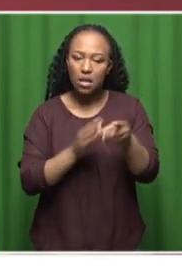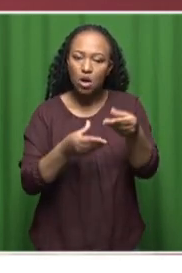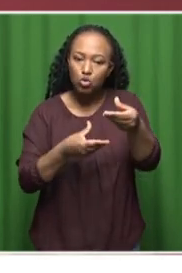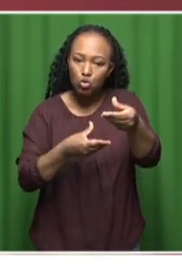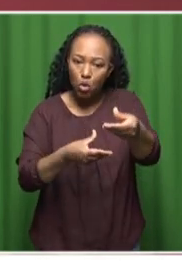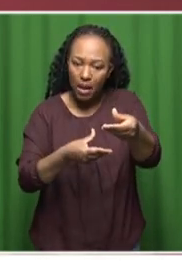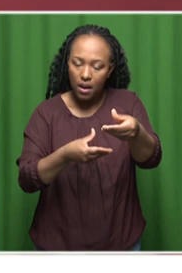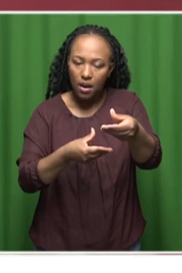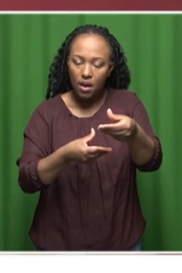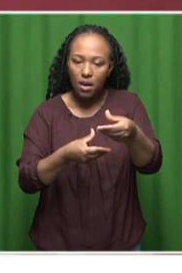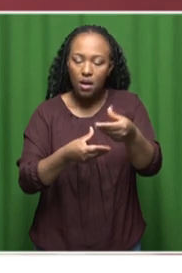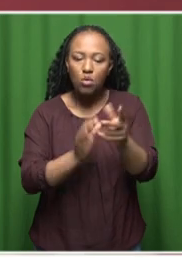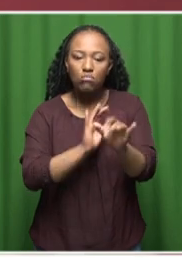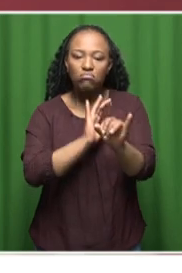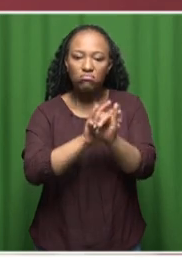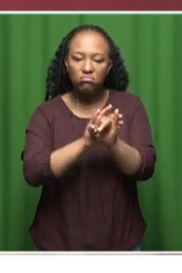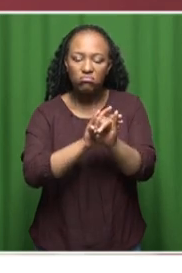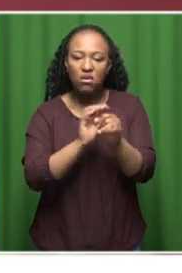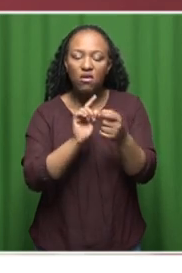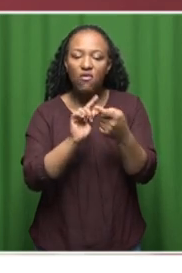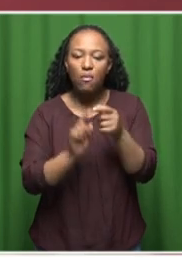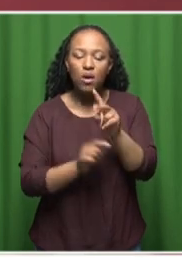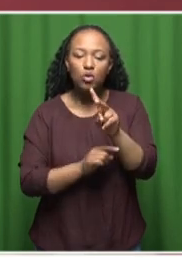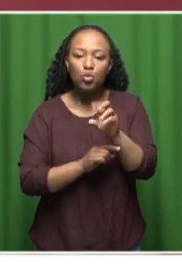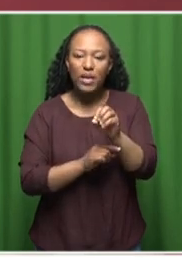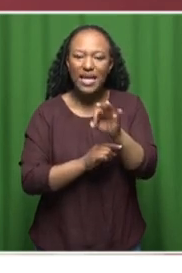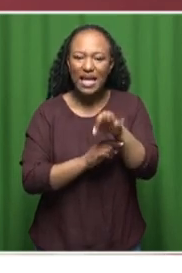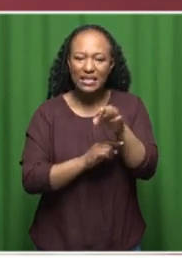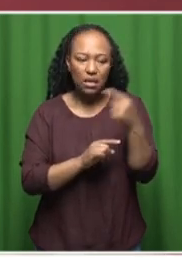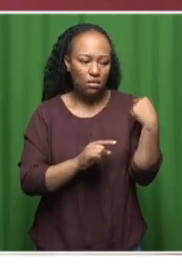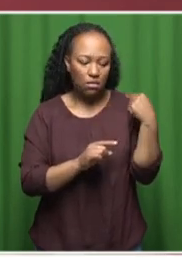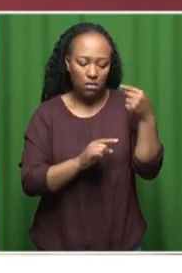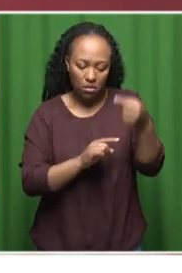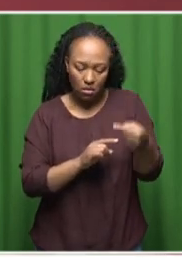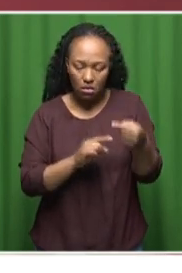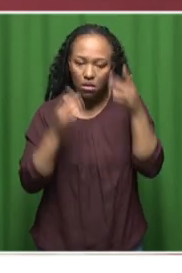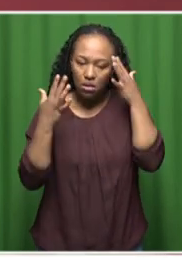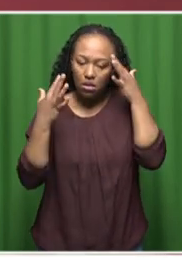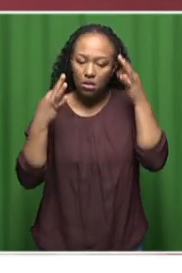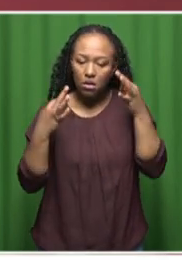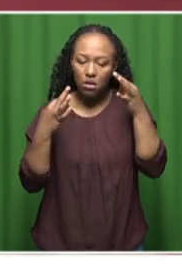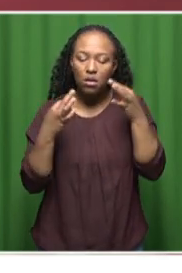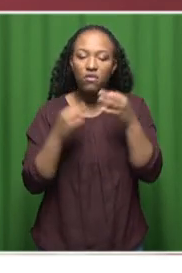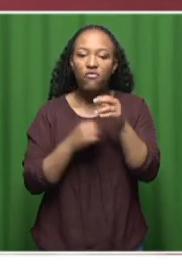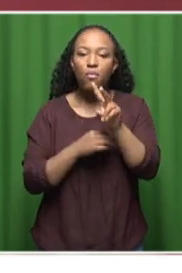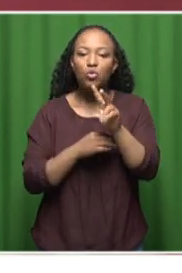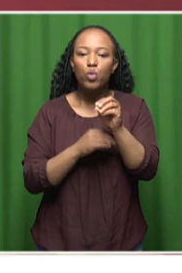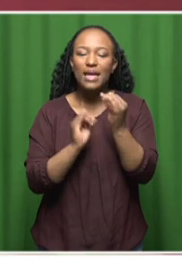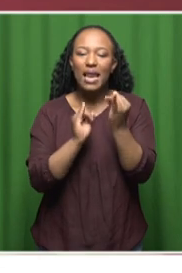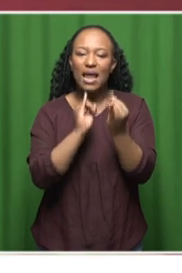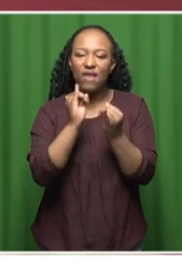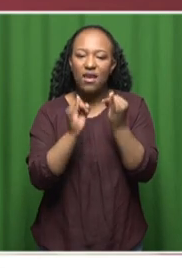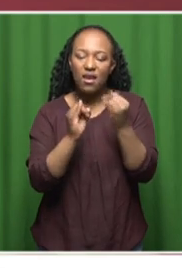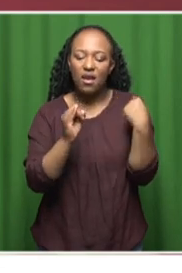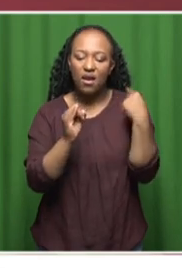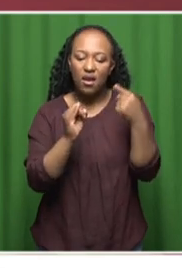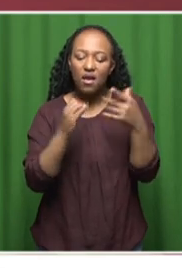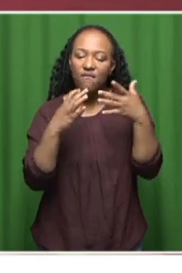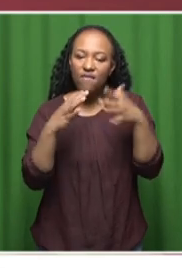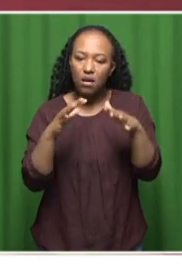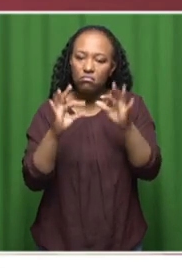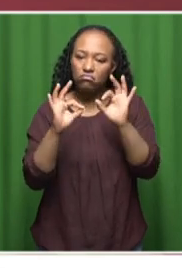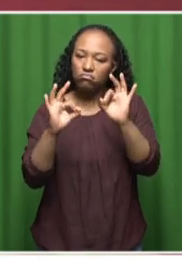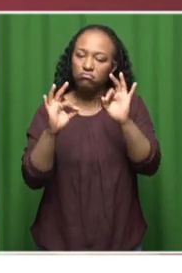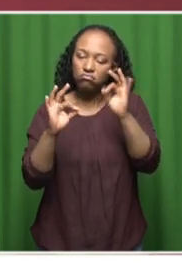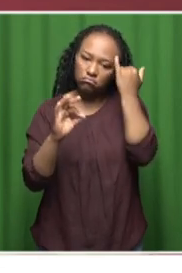that 2013 decision, they go back to 2011 when this was conceptualized, but it's not